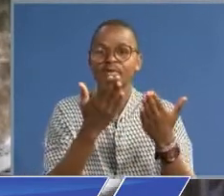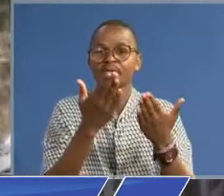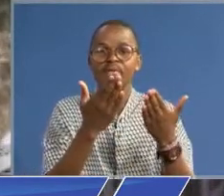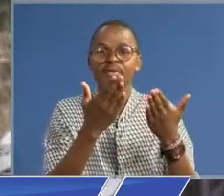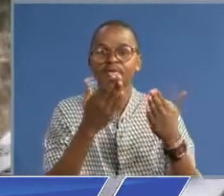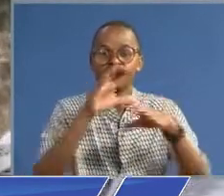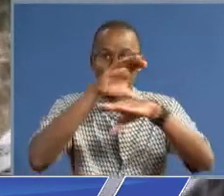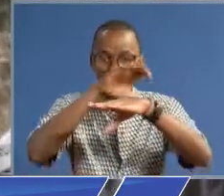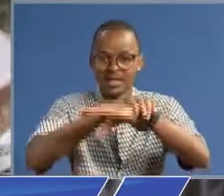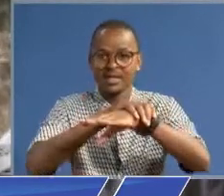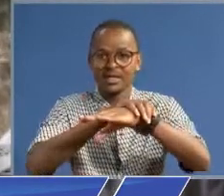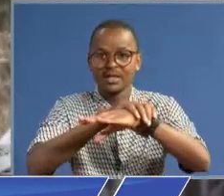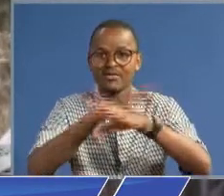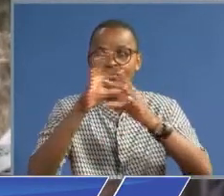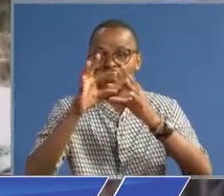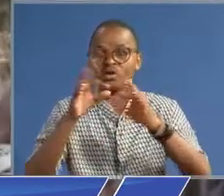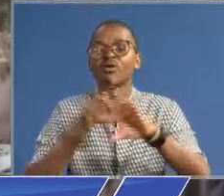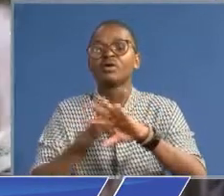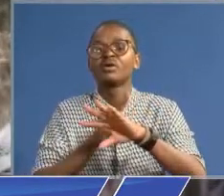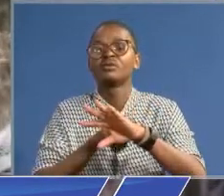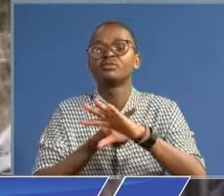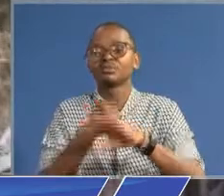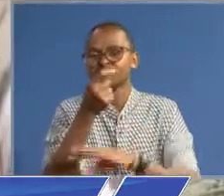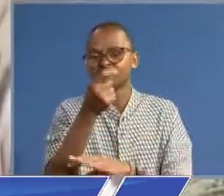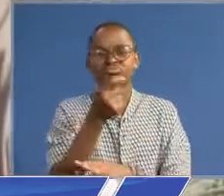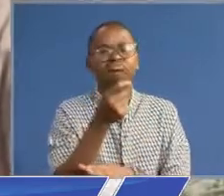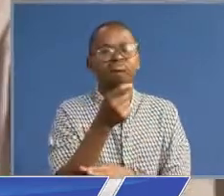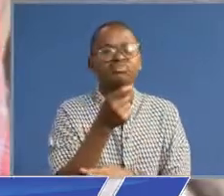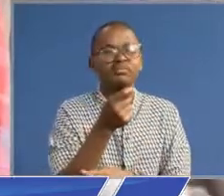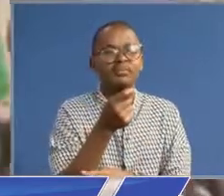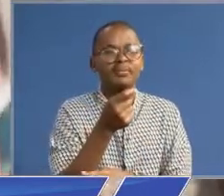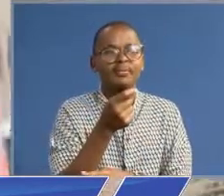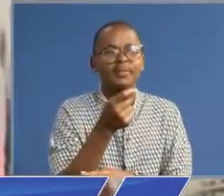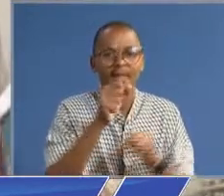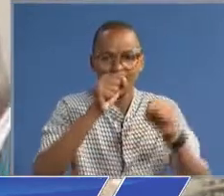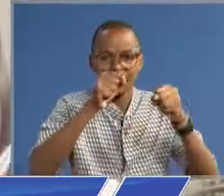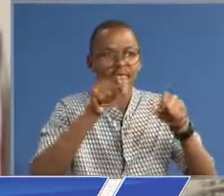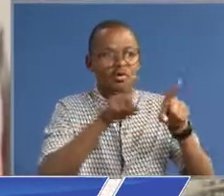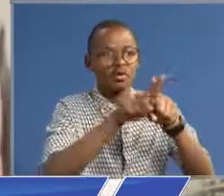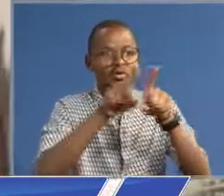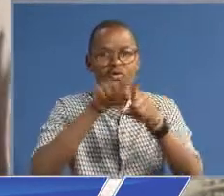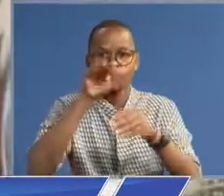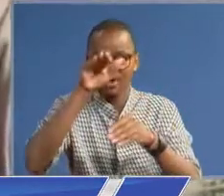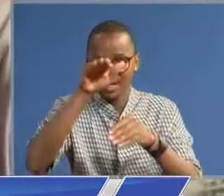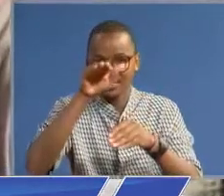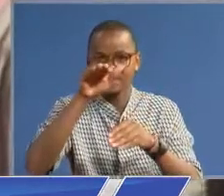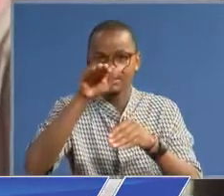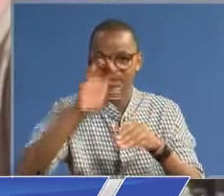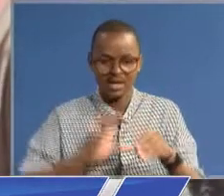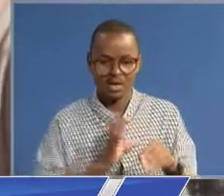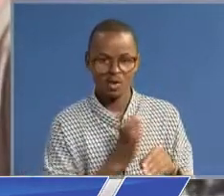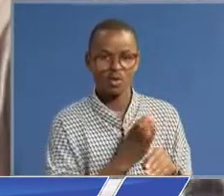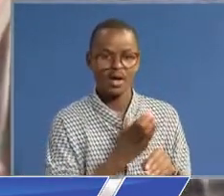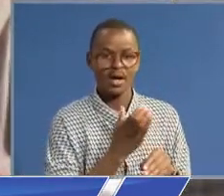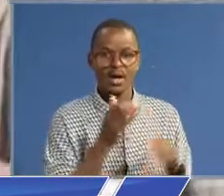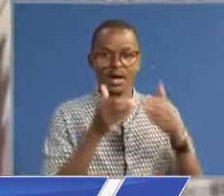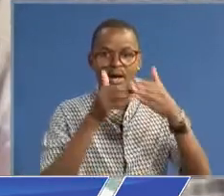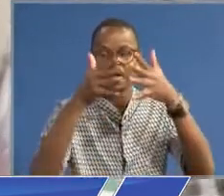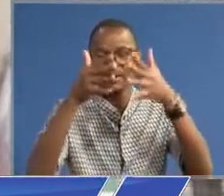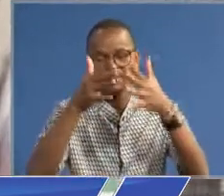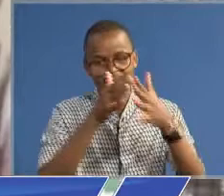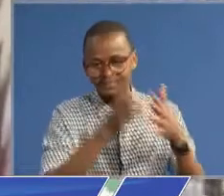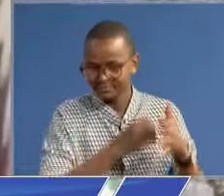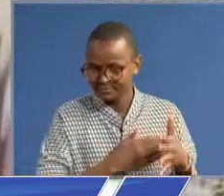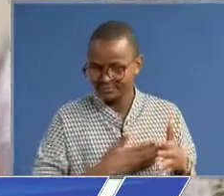ile mapato tunapata kwa muda mrefu, kwa muda mfupi. Can we also ask our leaders,